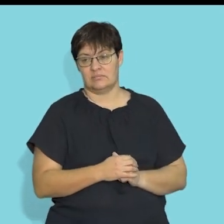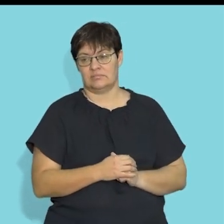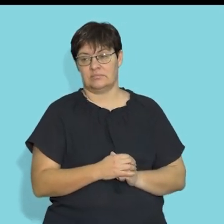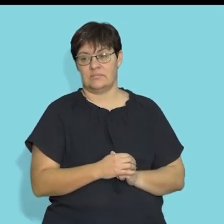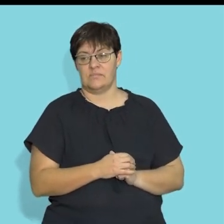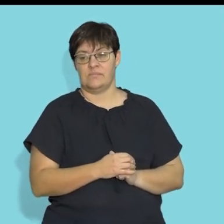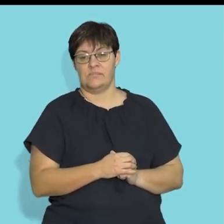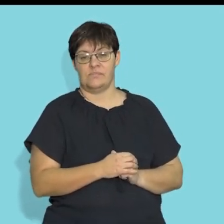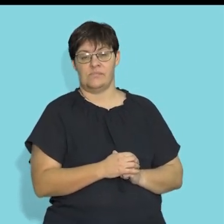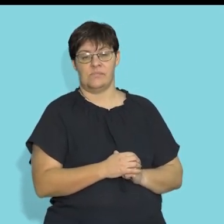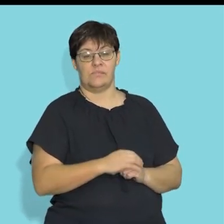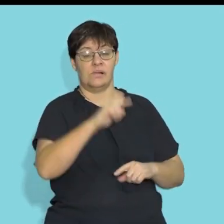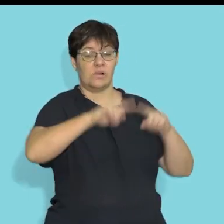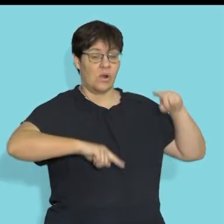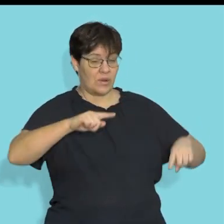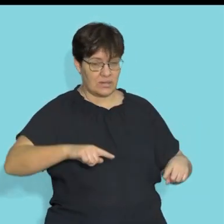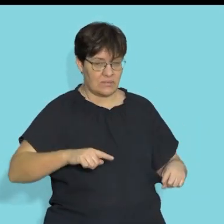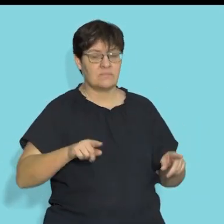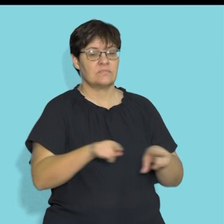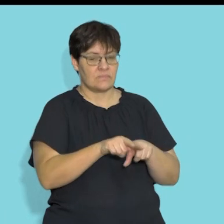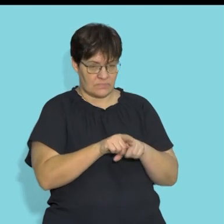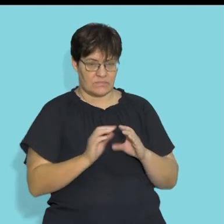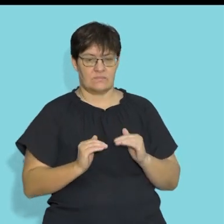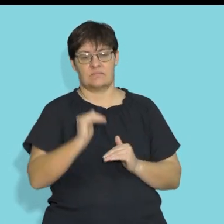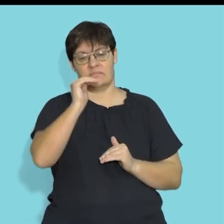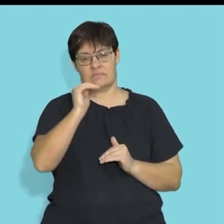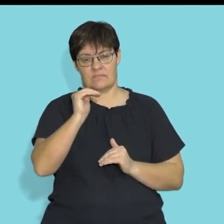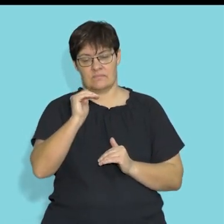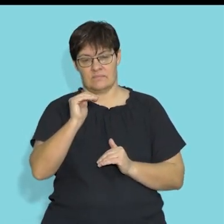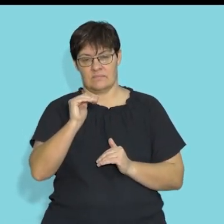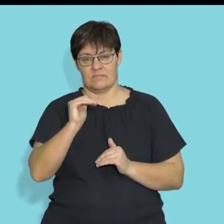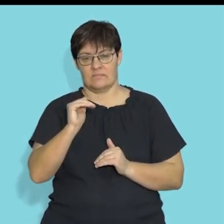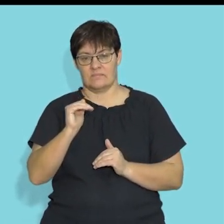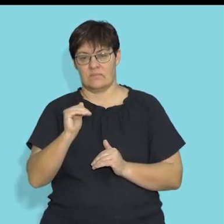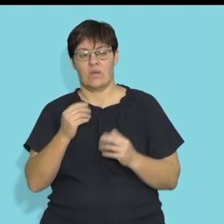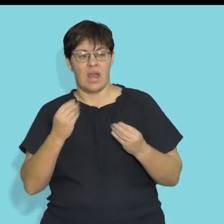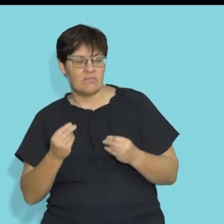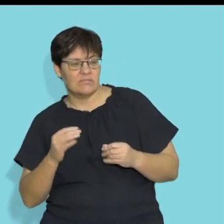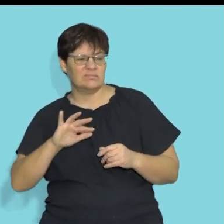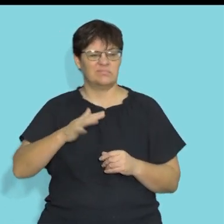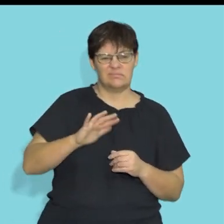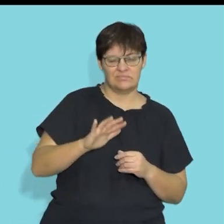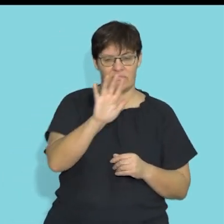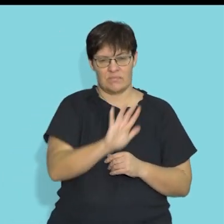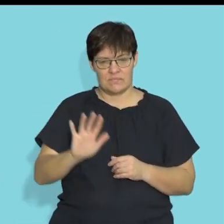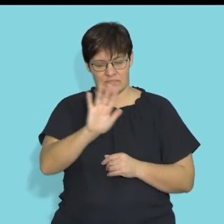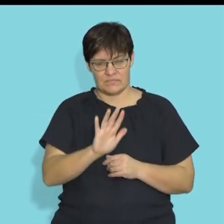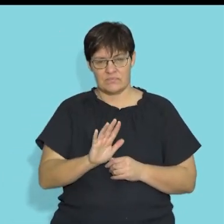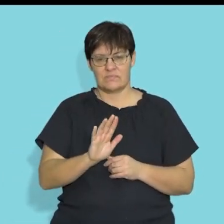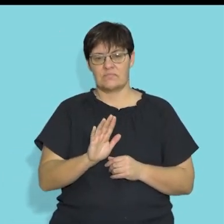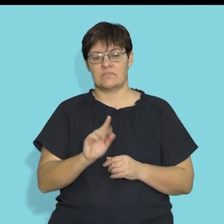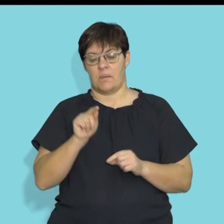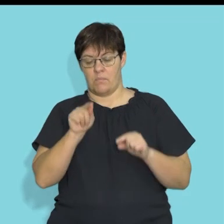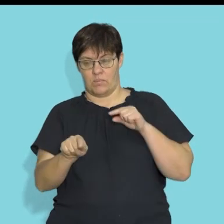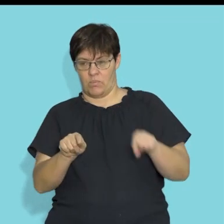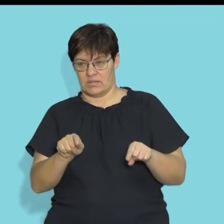increase, and the rate is also starting to increase. So we have more or less 2